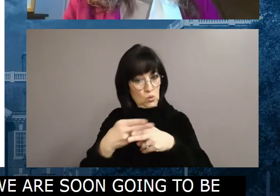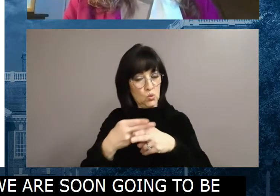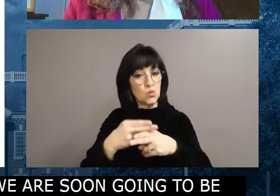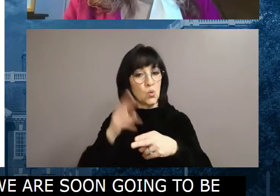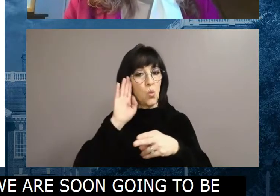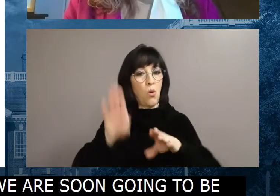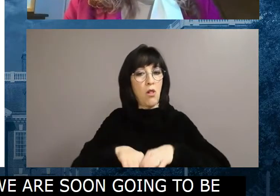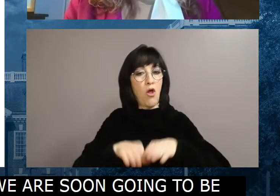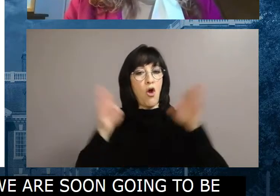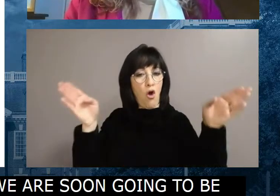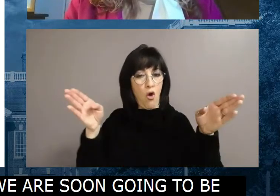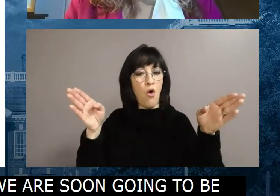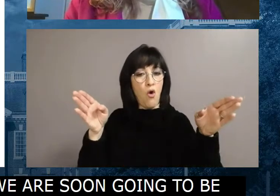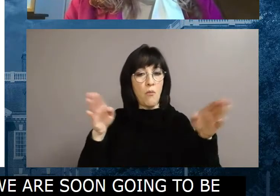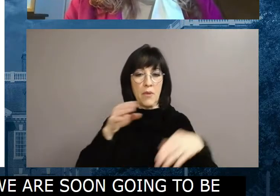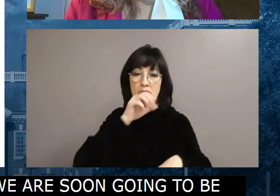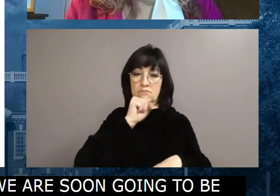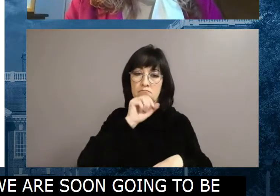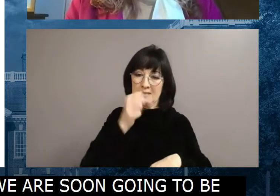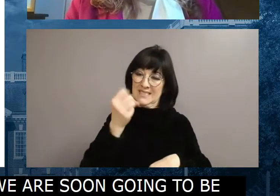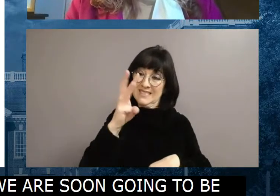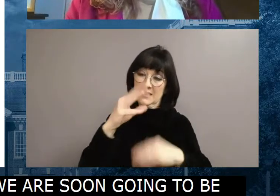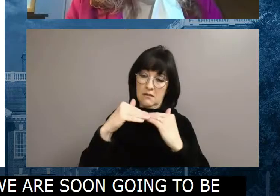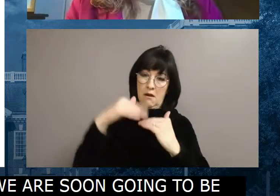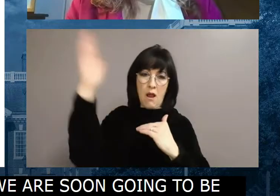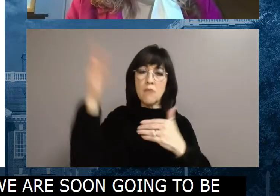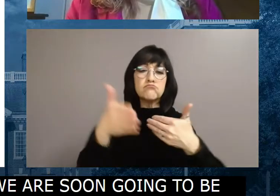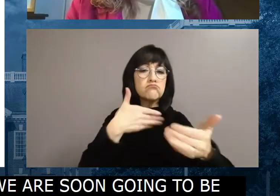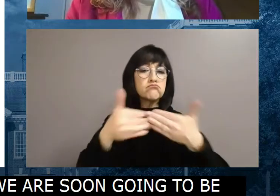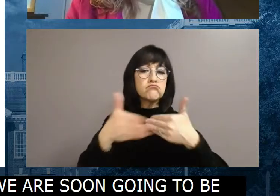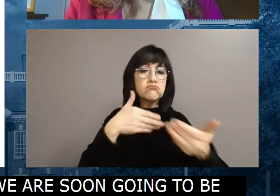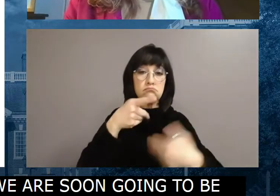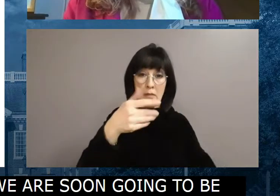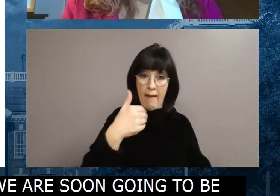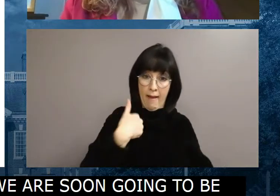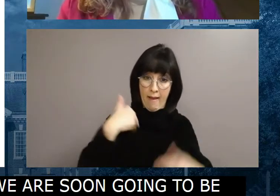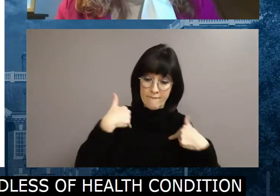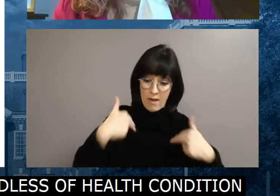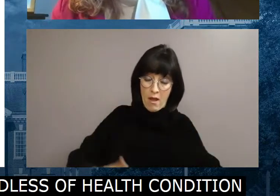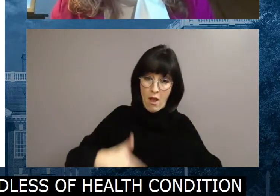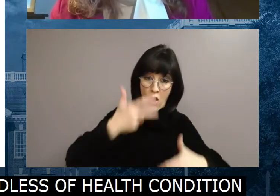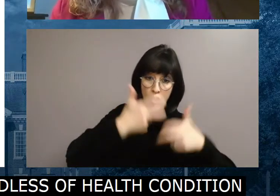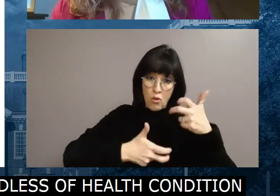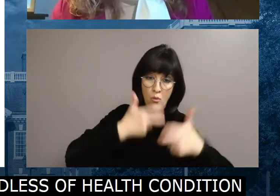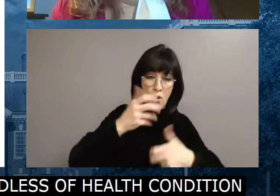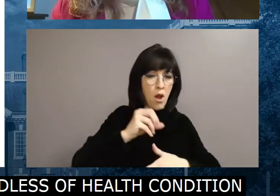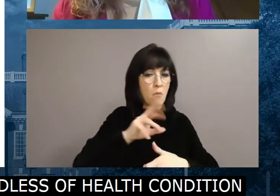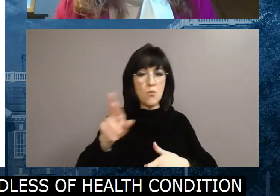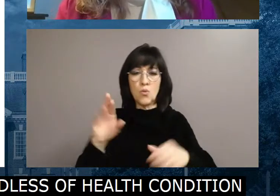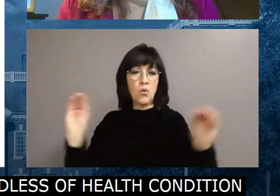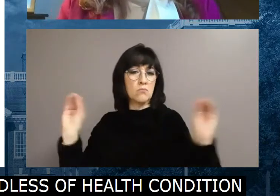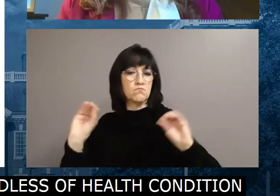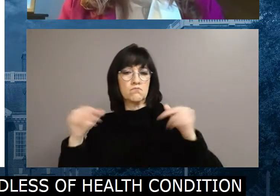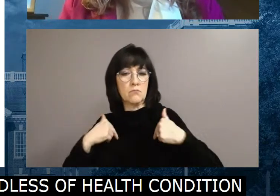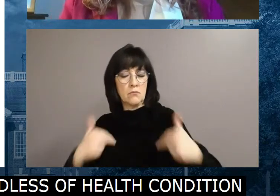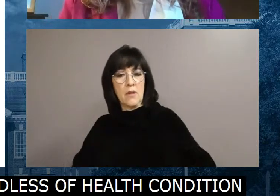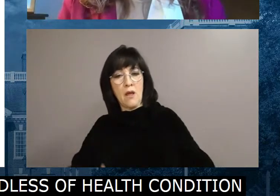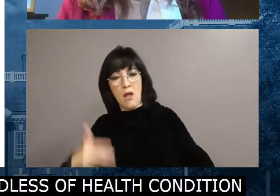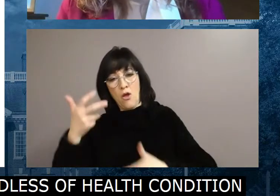of health condition, to be able to be vaccinated in pharmacies. Let me emphasize one little point